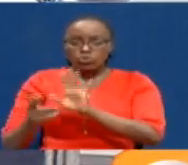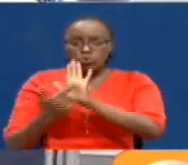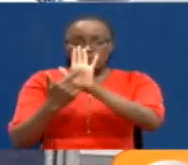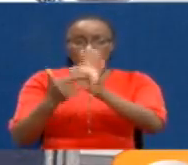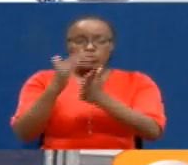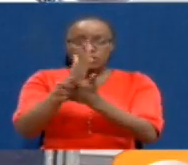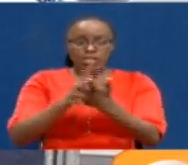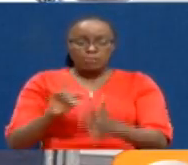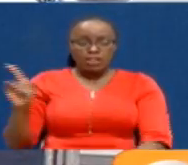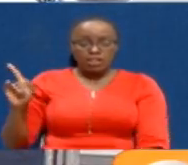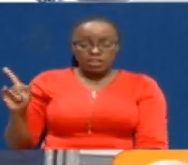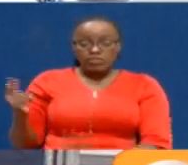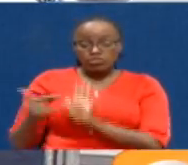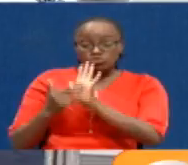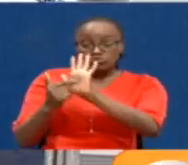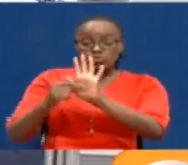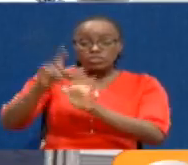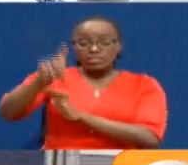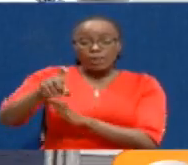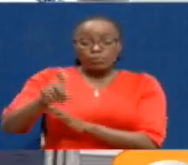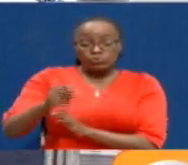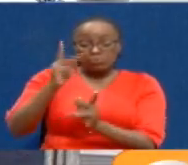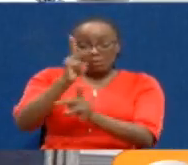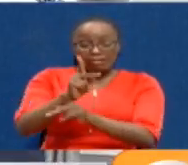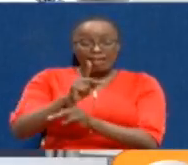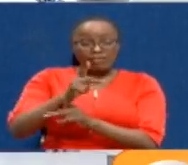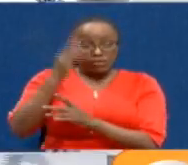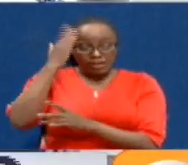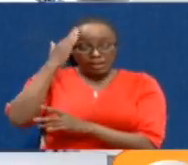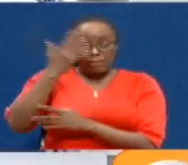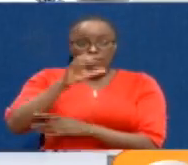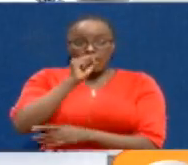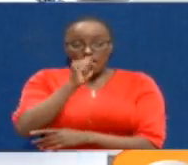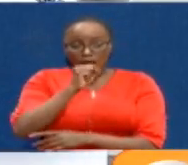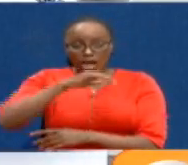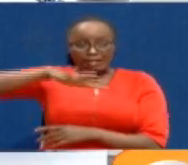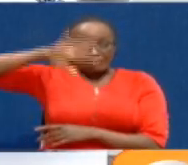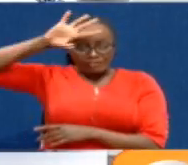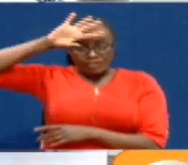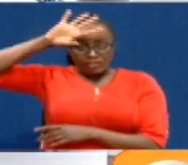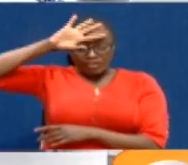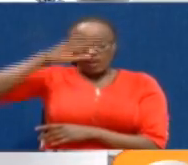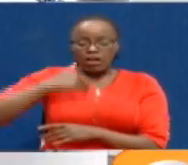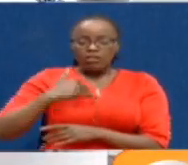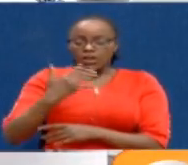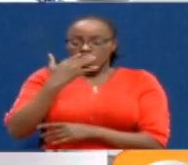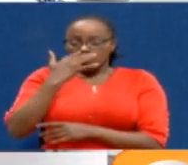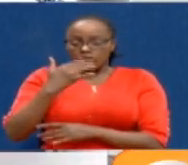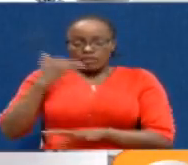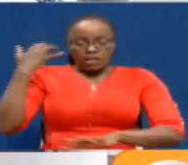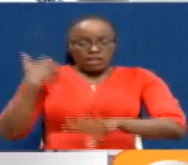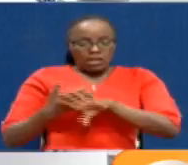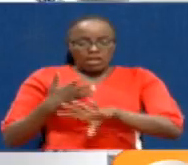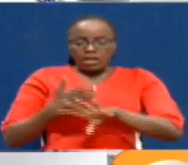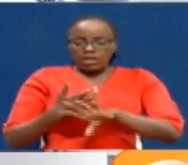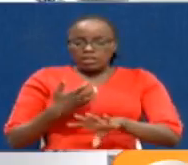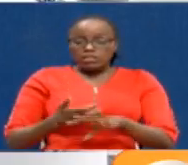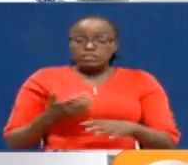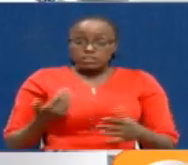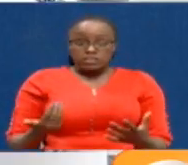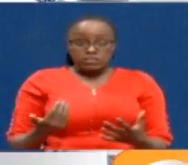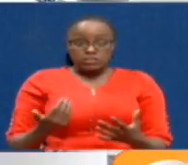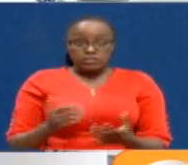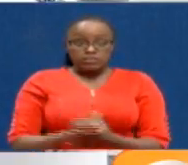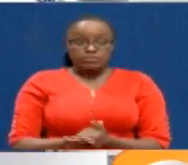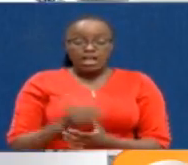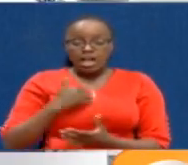show you some of the symptoms that you should be looking out for. Cough, fever, shortness of breath. Those are the most common symptoms that you should be